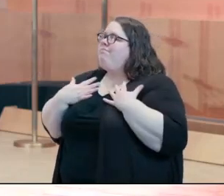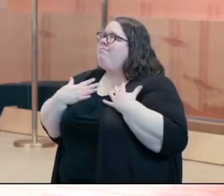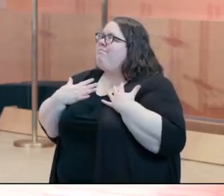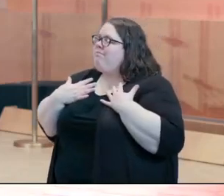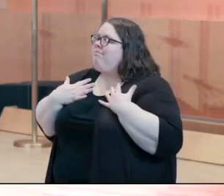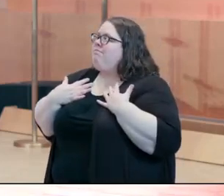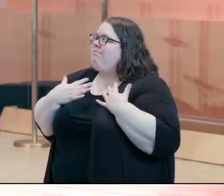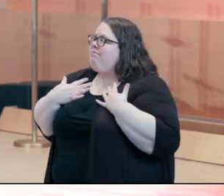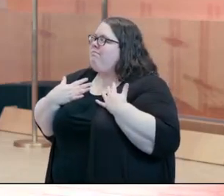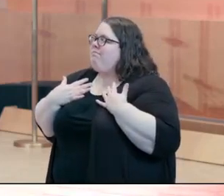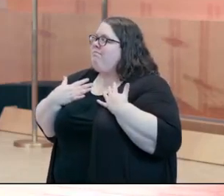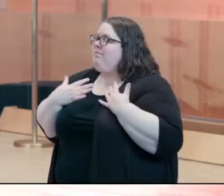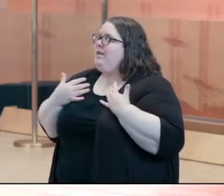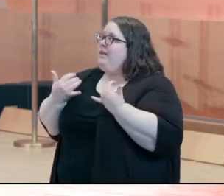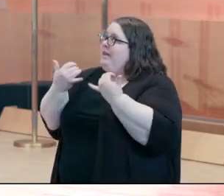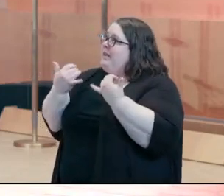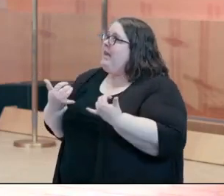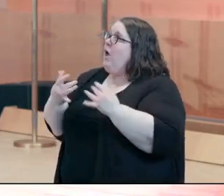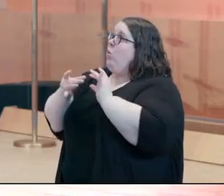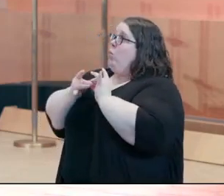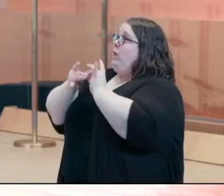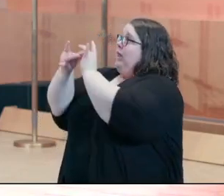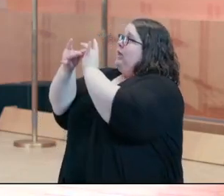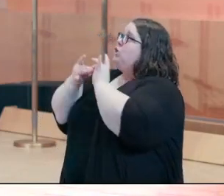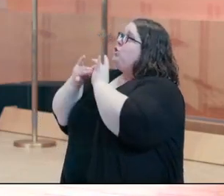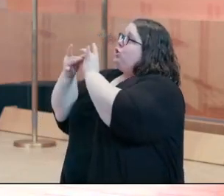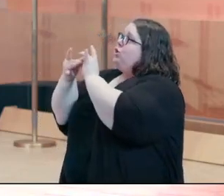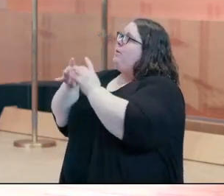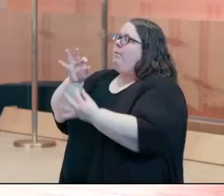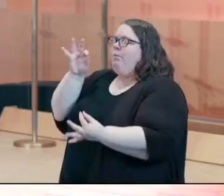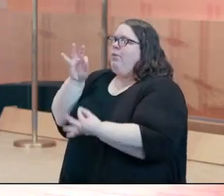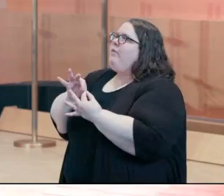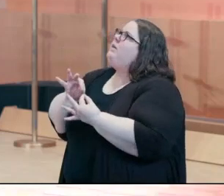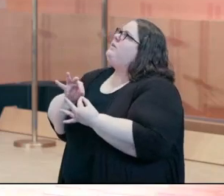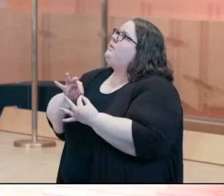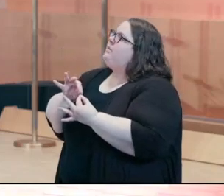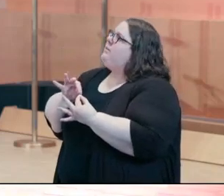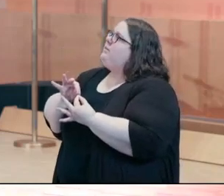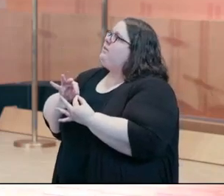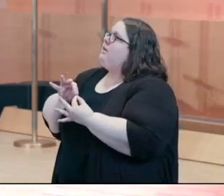that we are in a perfect relationship with you, and it's one that